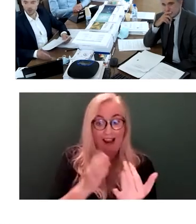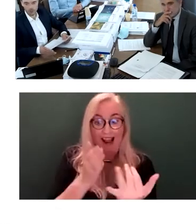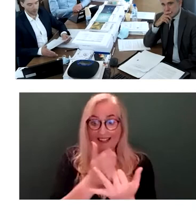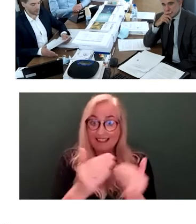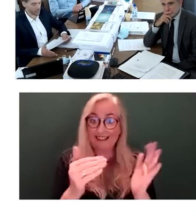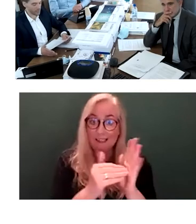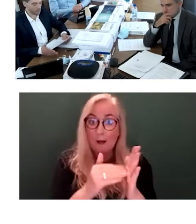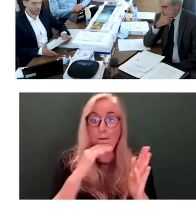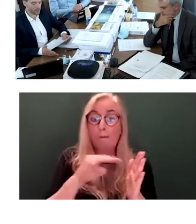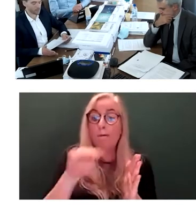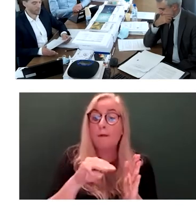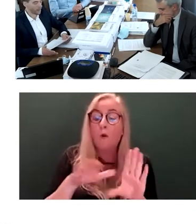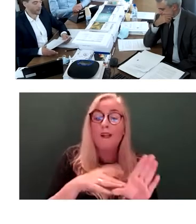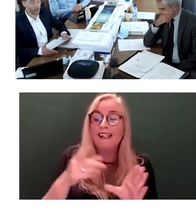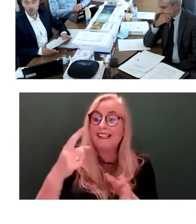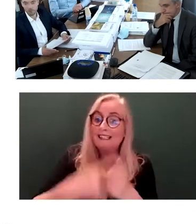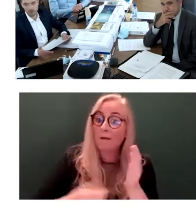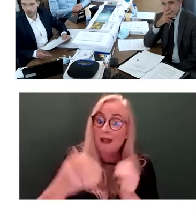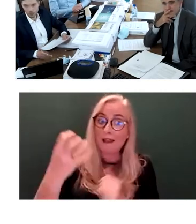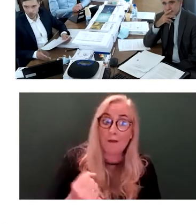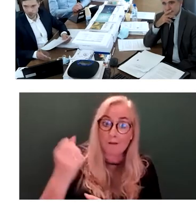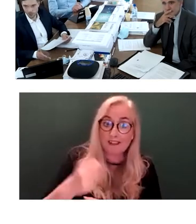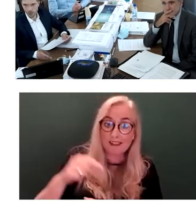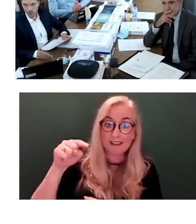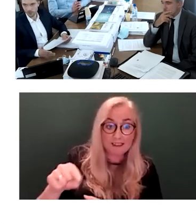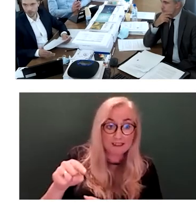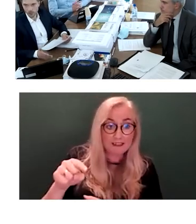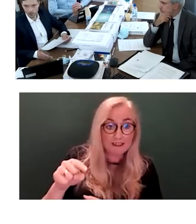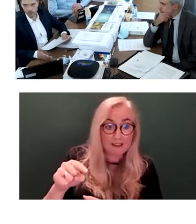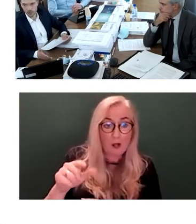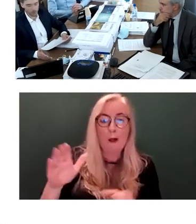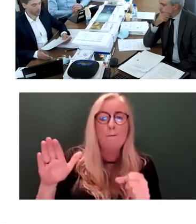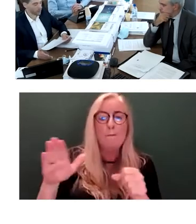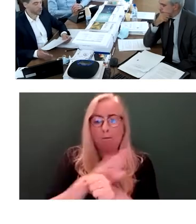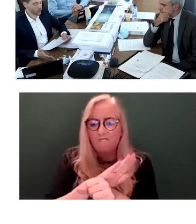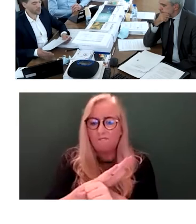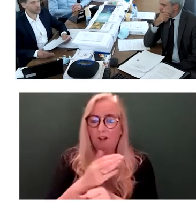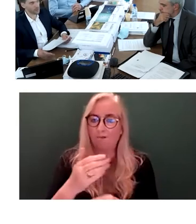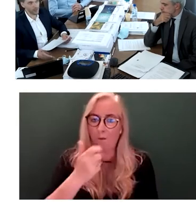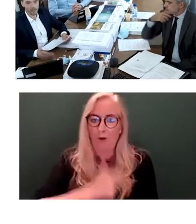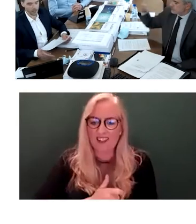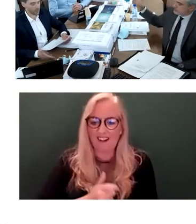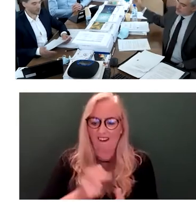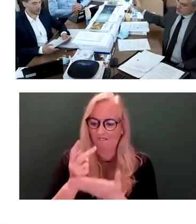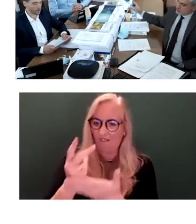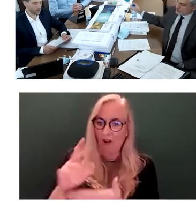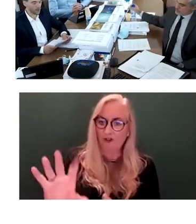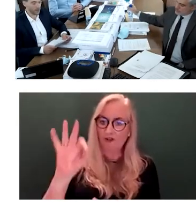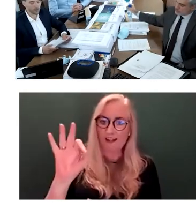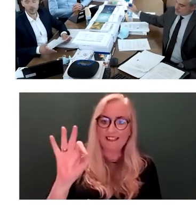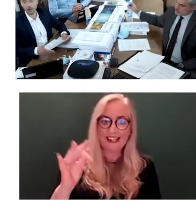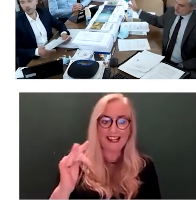those persons on disability payments, it is fully a personal and fully a voluntary choice to see a